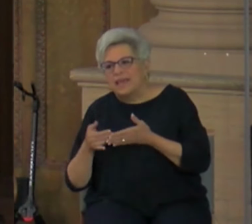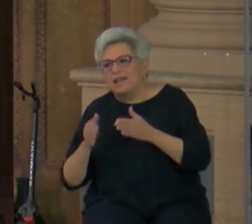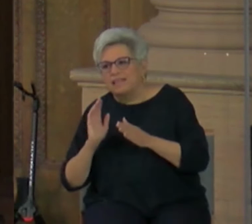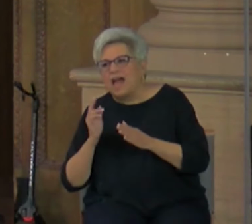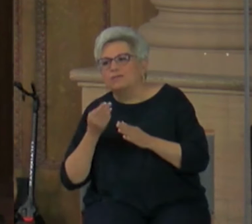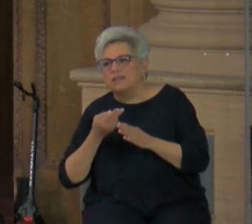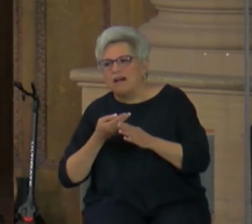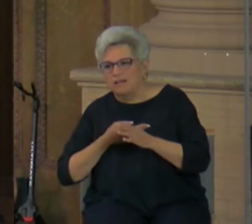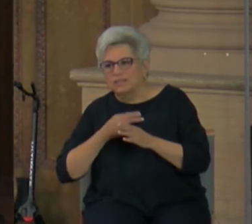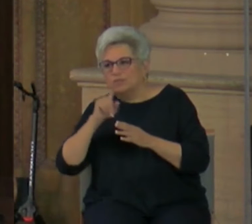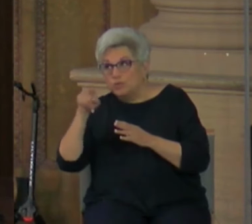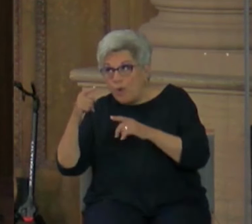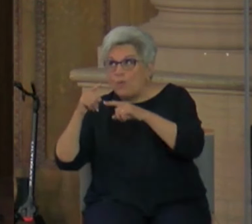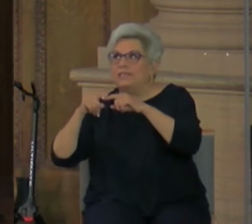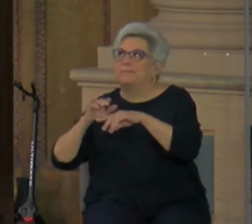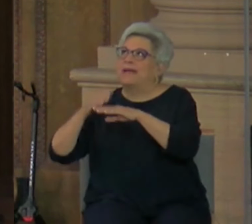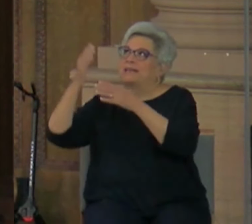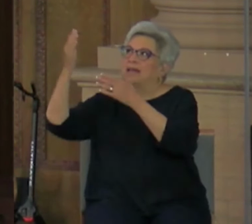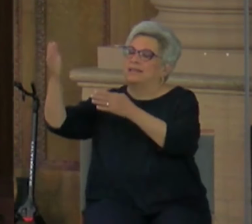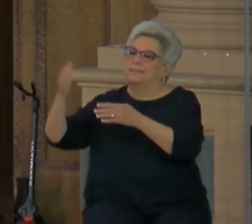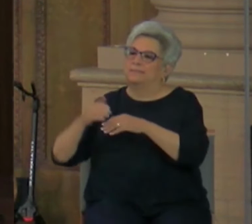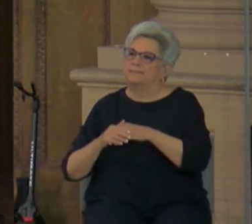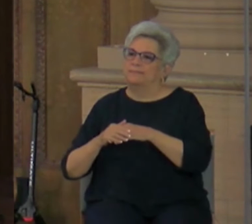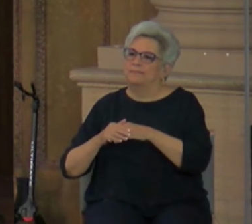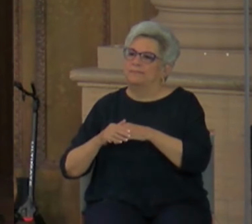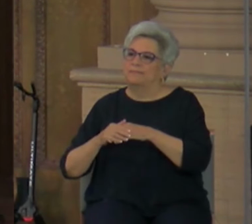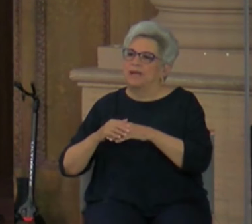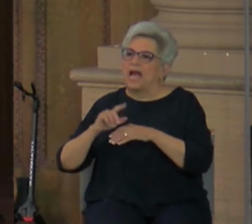hopes toward Jesus and the eternity that we have with him.